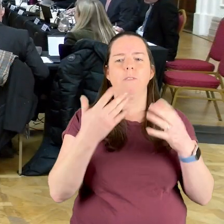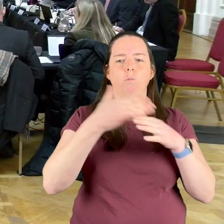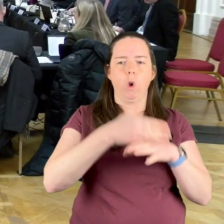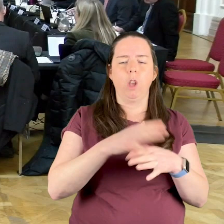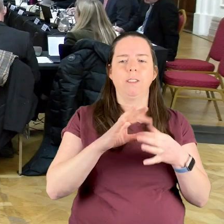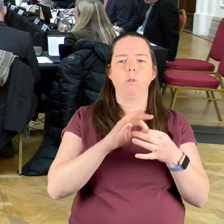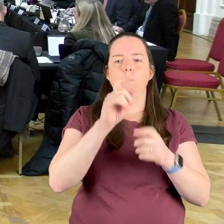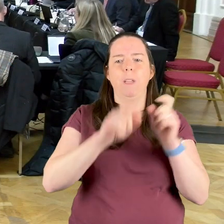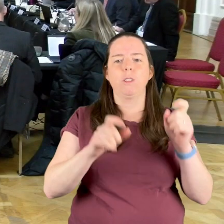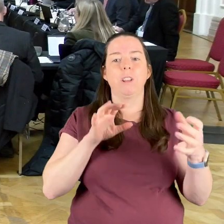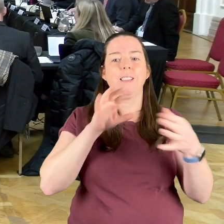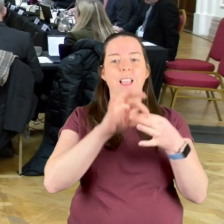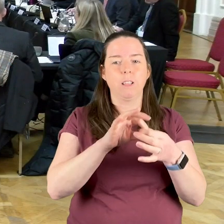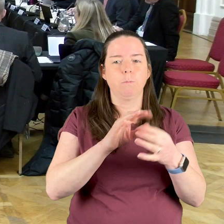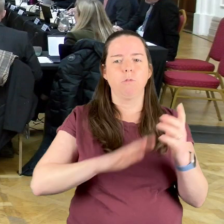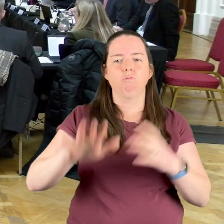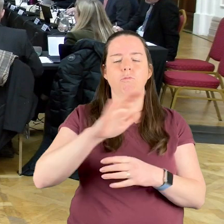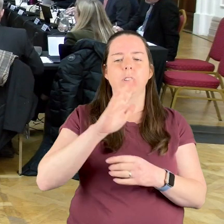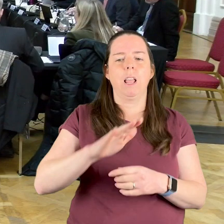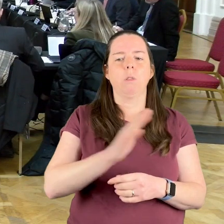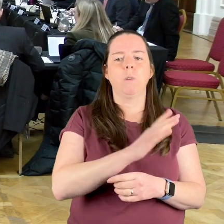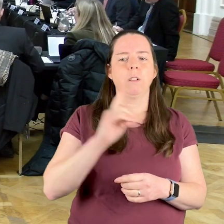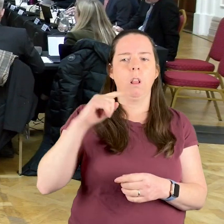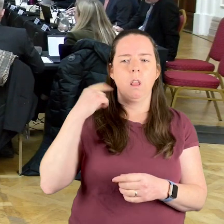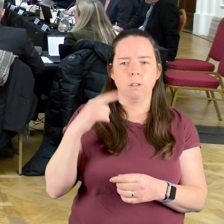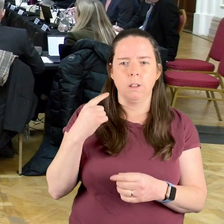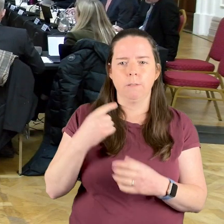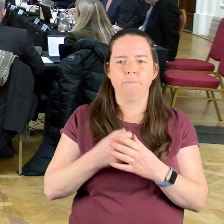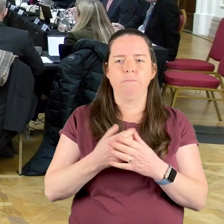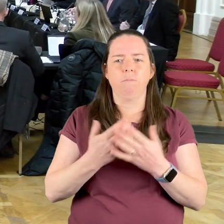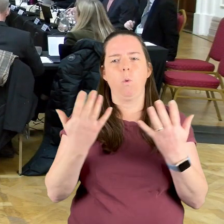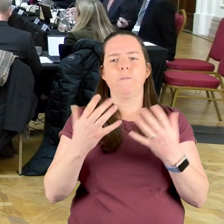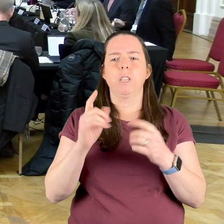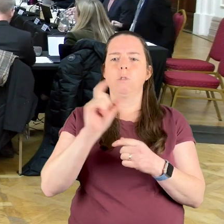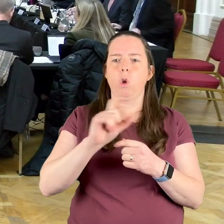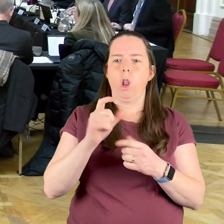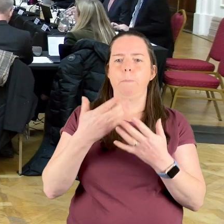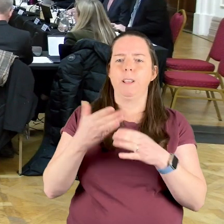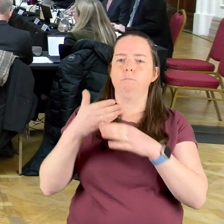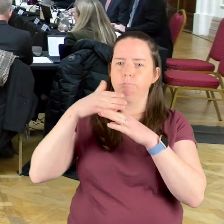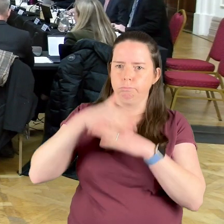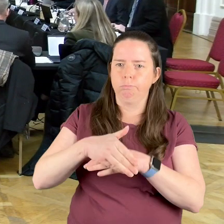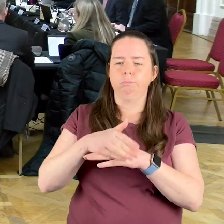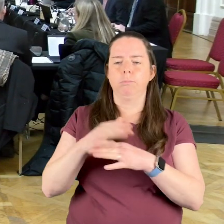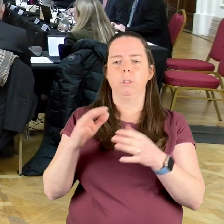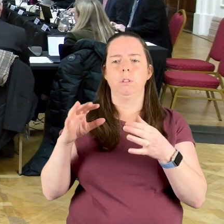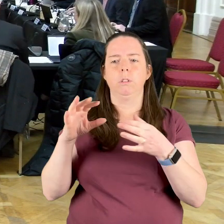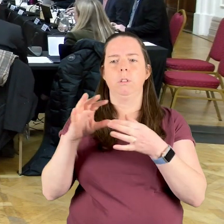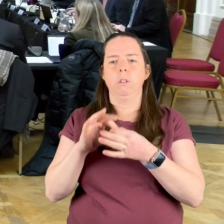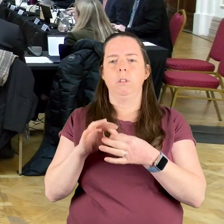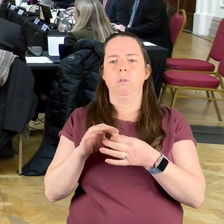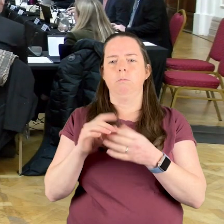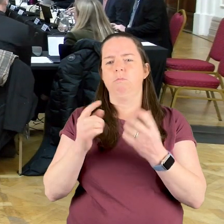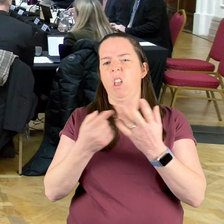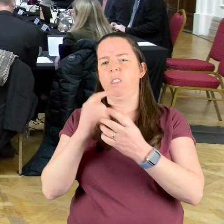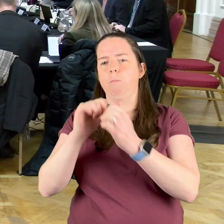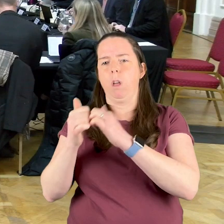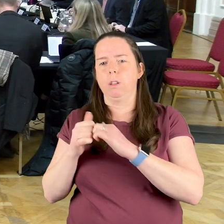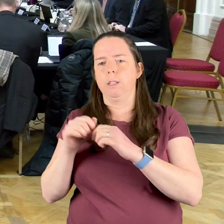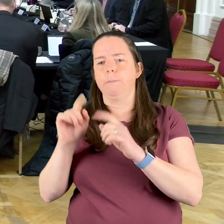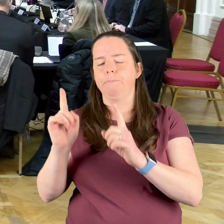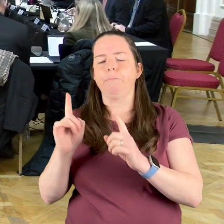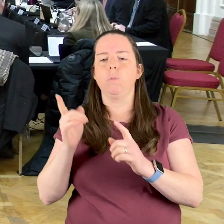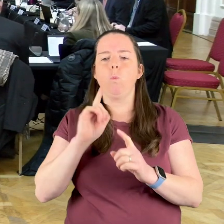patient engagements across Southwest London, and obviously Charlotte has done so much work around that with other